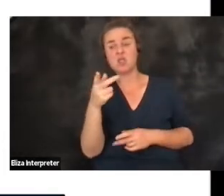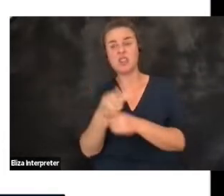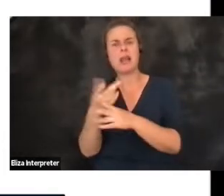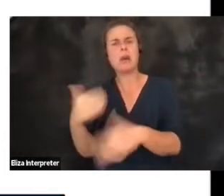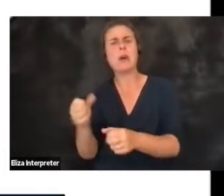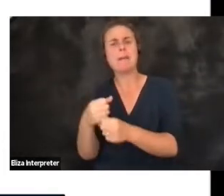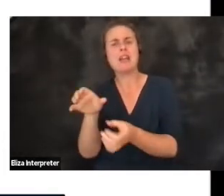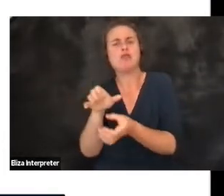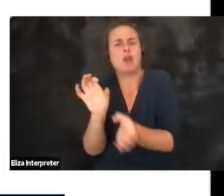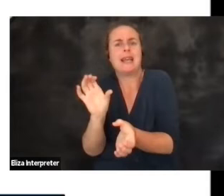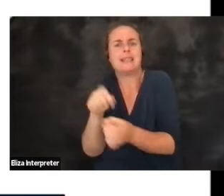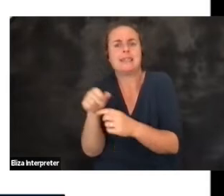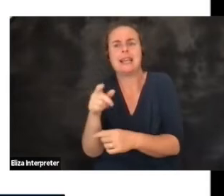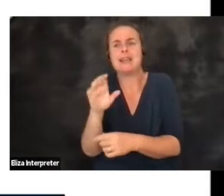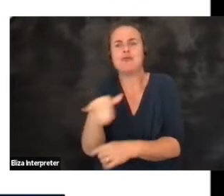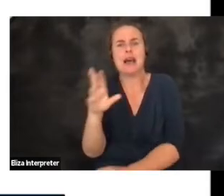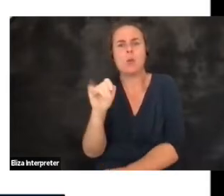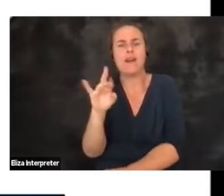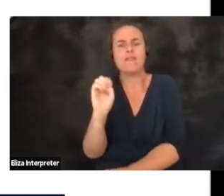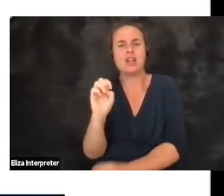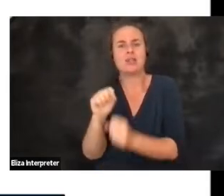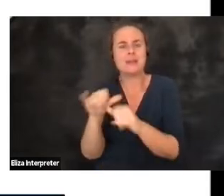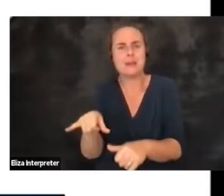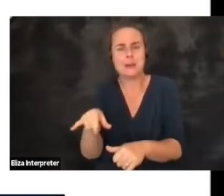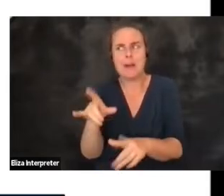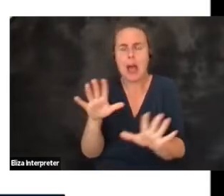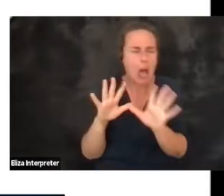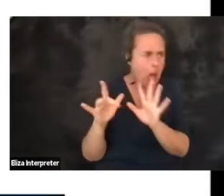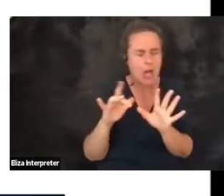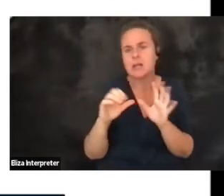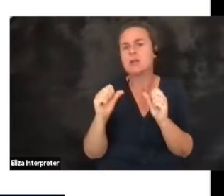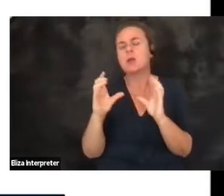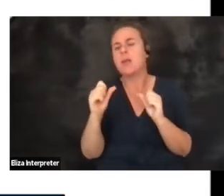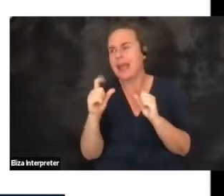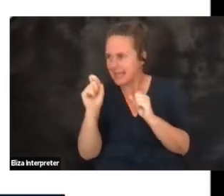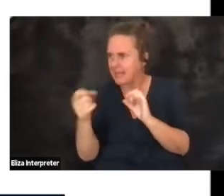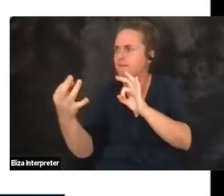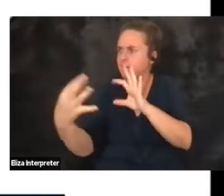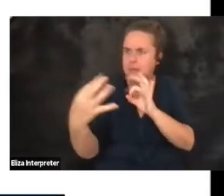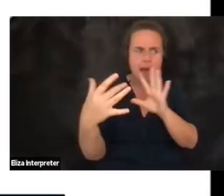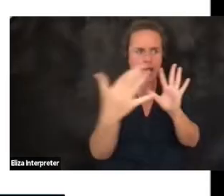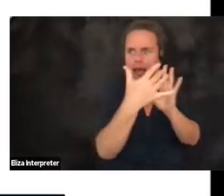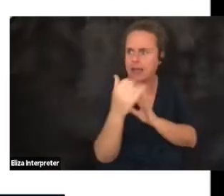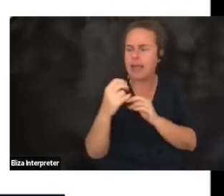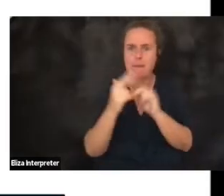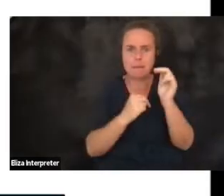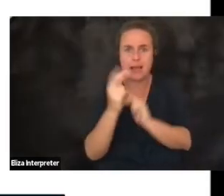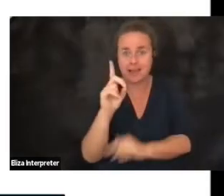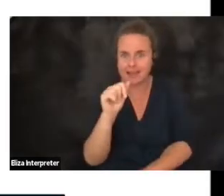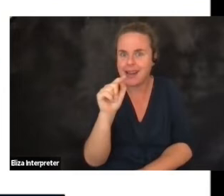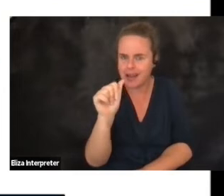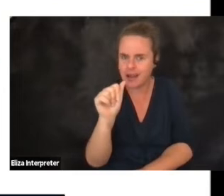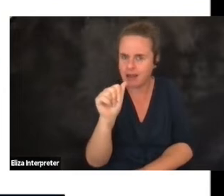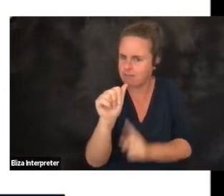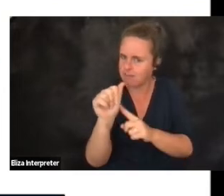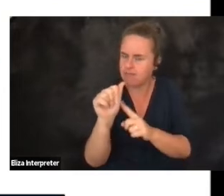build feedback loops of communication and data so that they could hear that message, right? They needed data